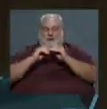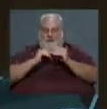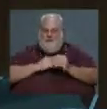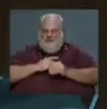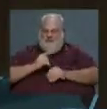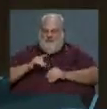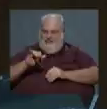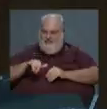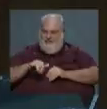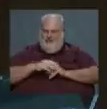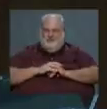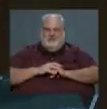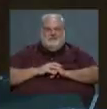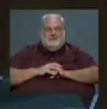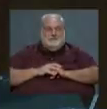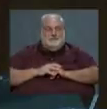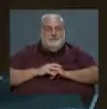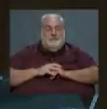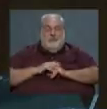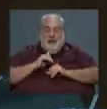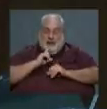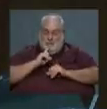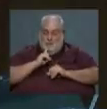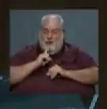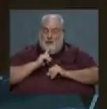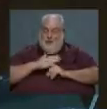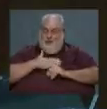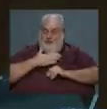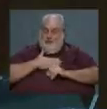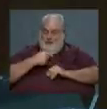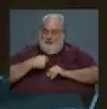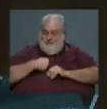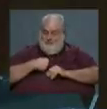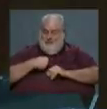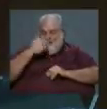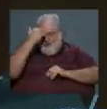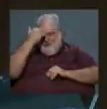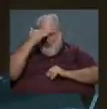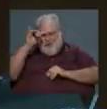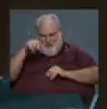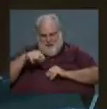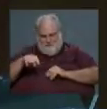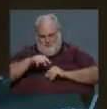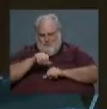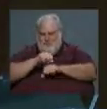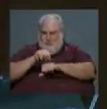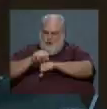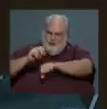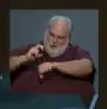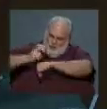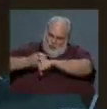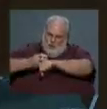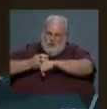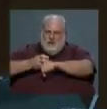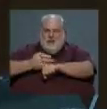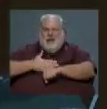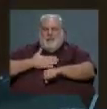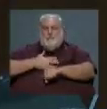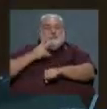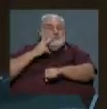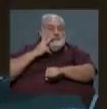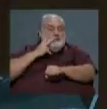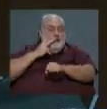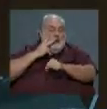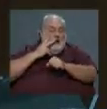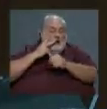that. Okay. Well, I'm excited because I know you all have worked real hard on this. I'm glad to see we have